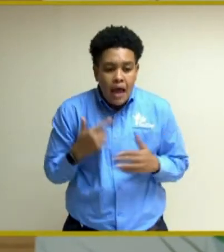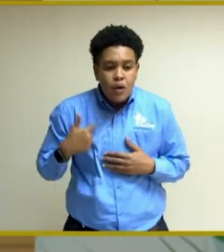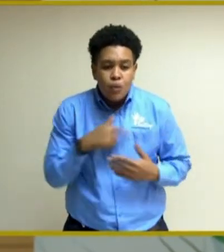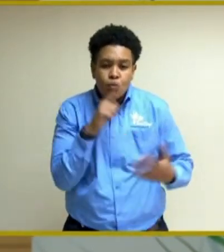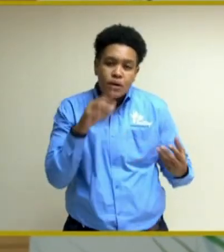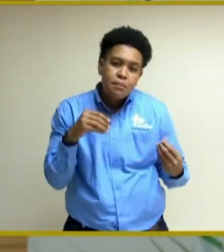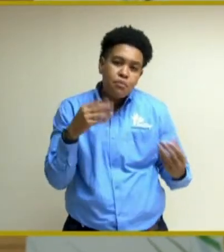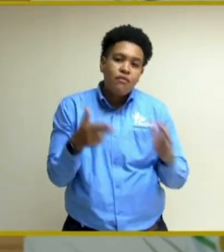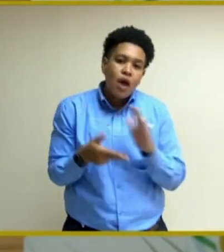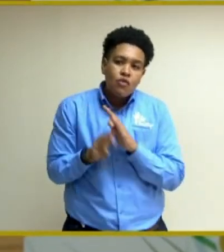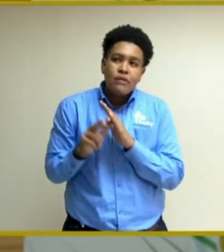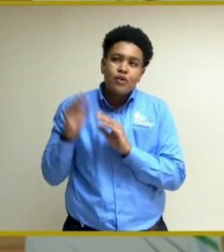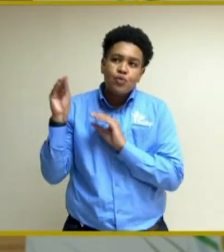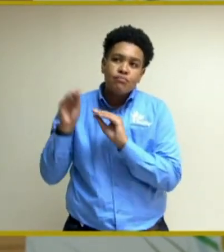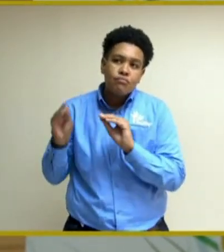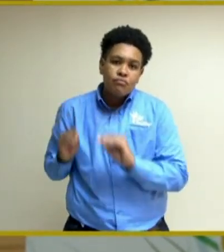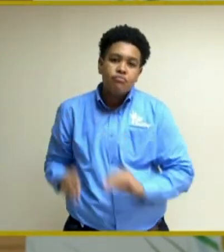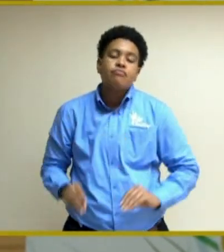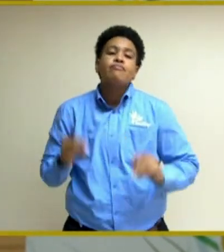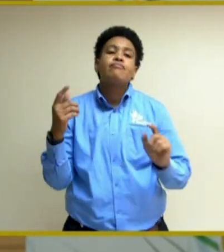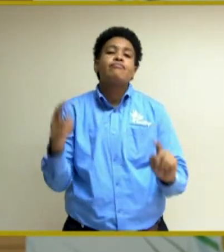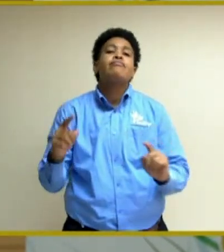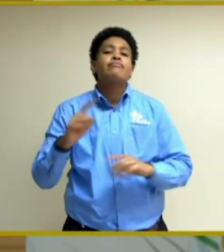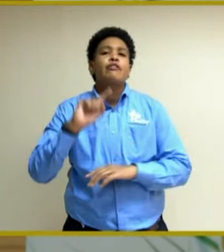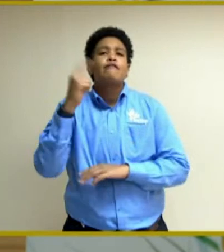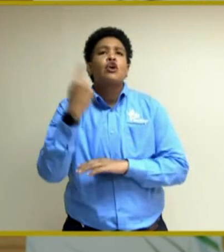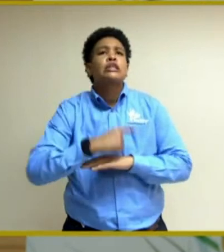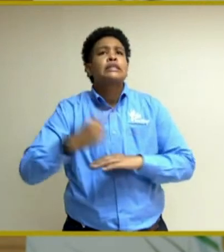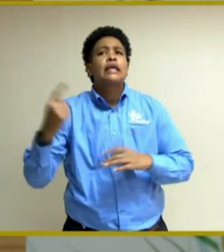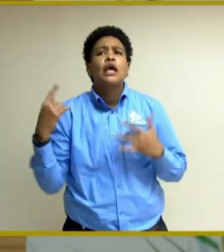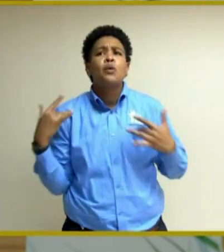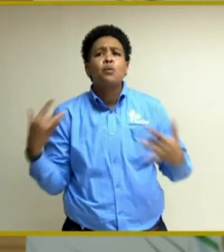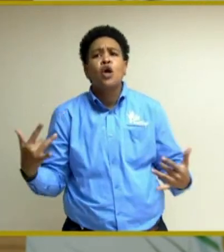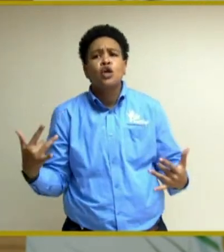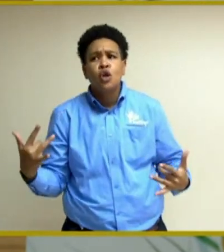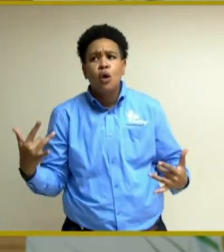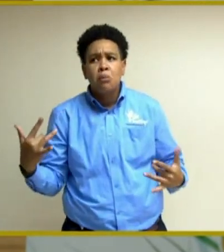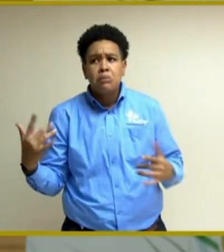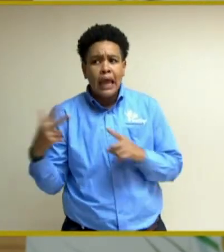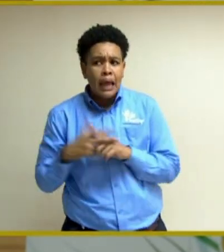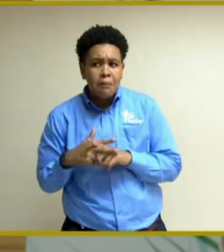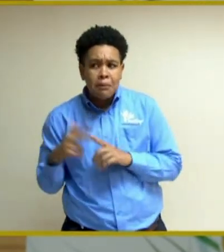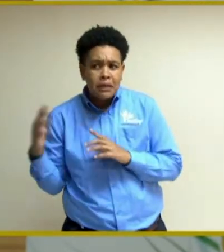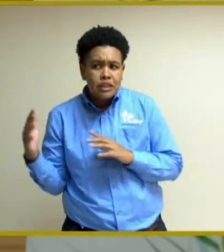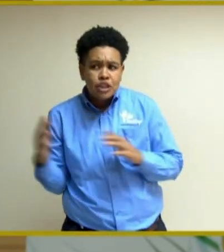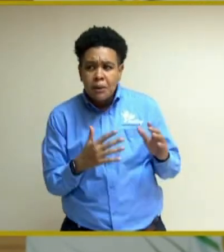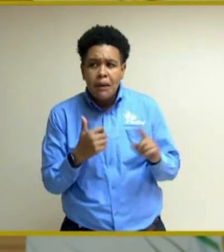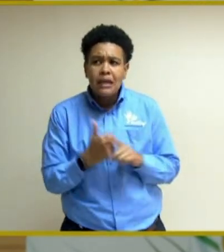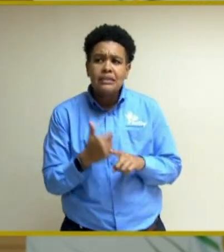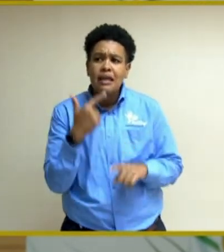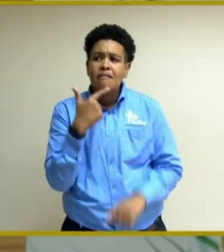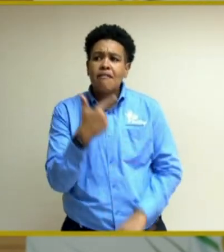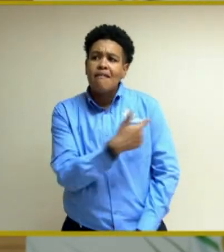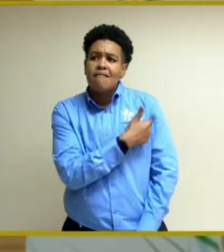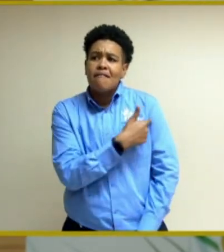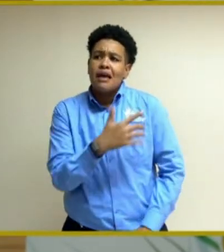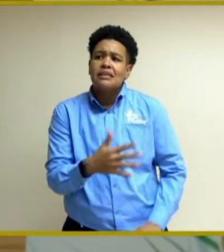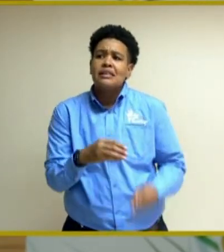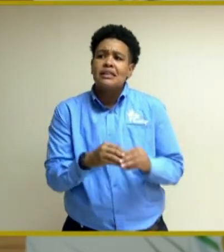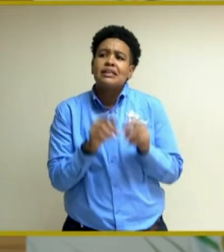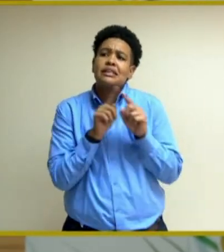provide a review of day one of the implementation of the vaccines in the